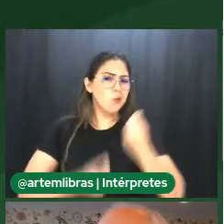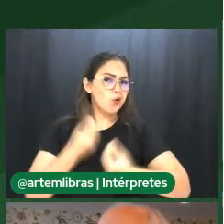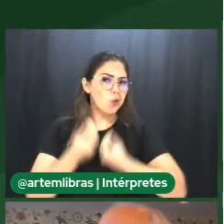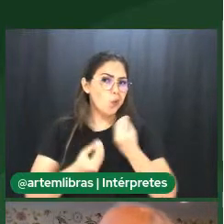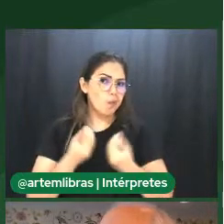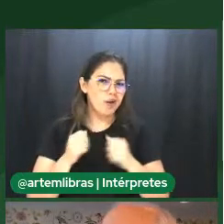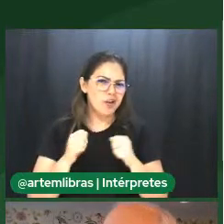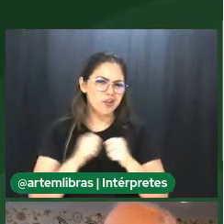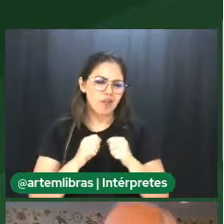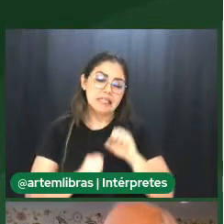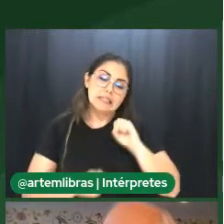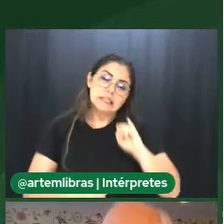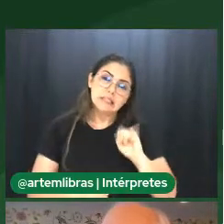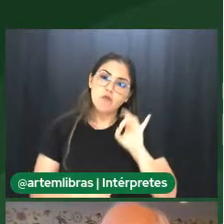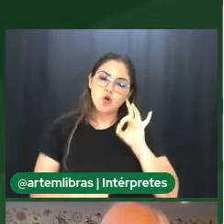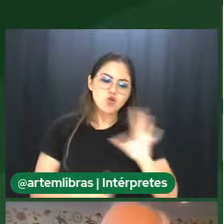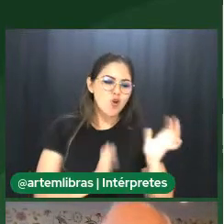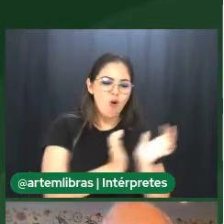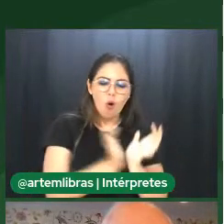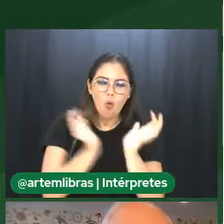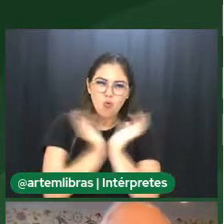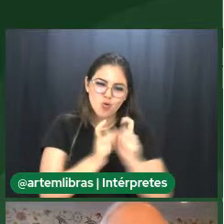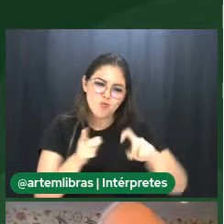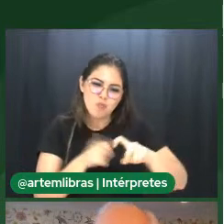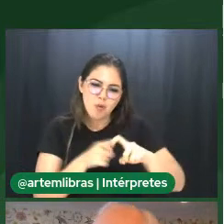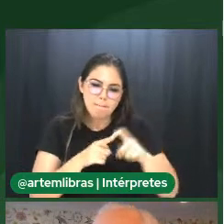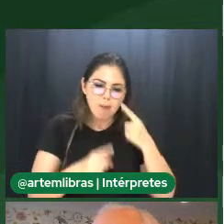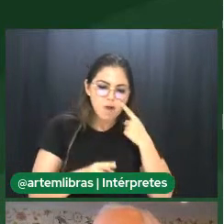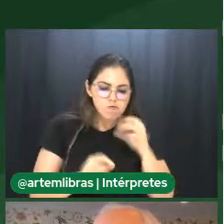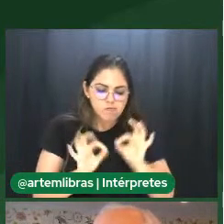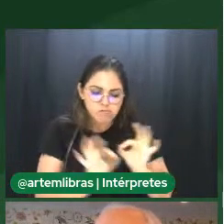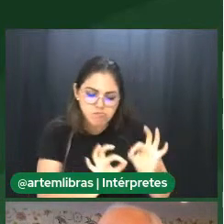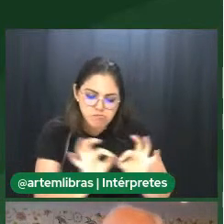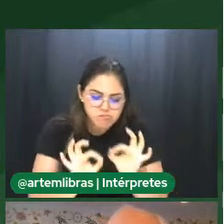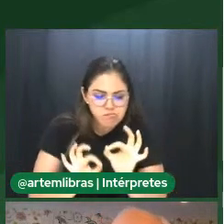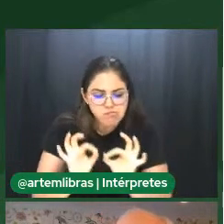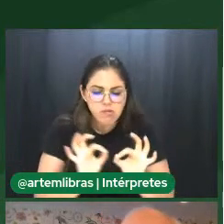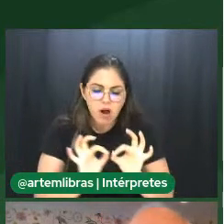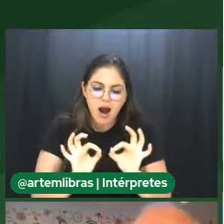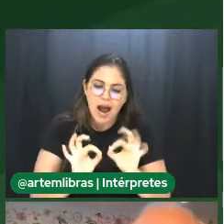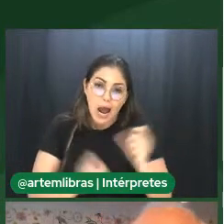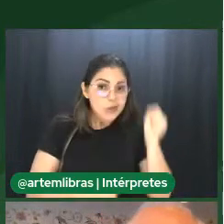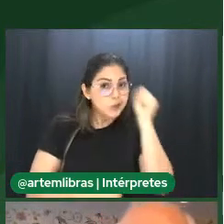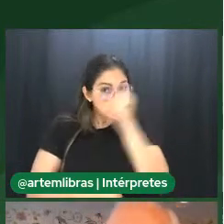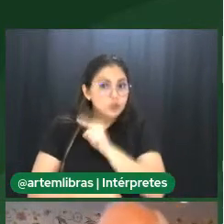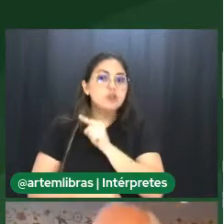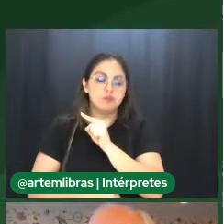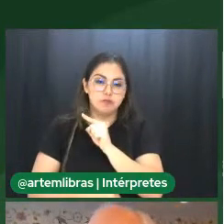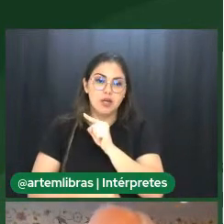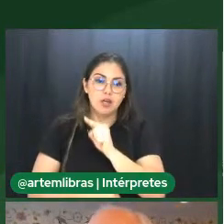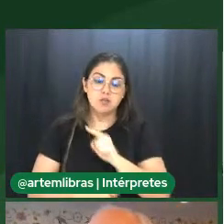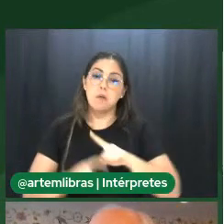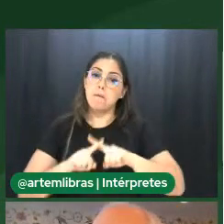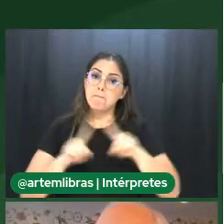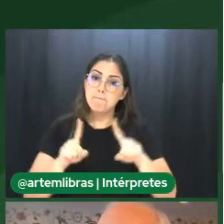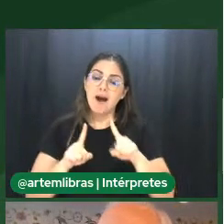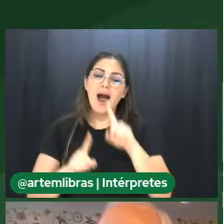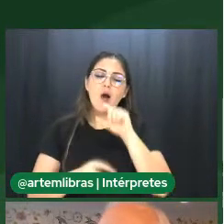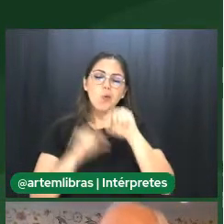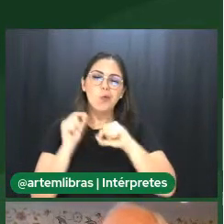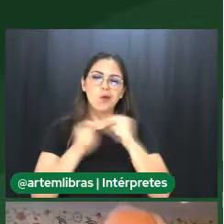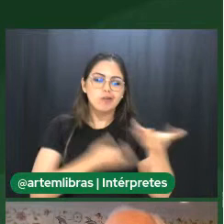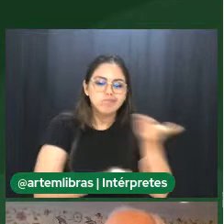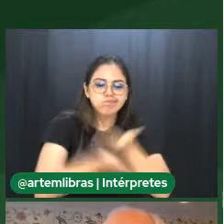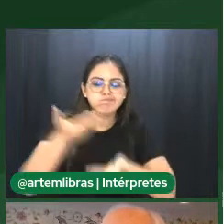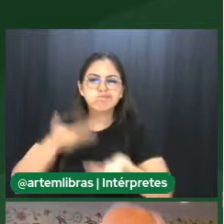to see, human control of telebots. Control centers, I've mentioned already here, a